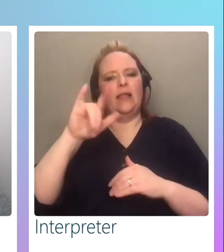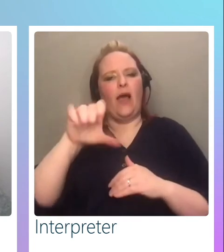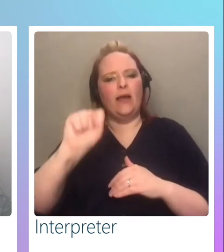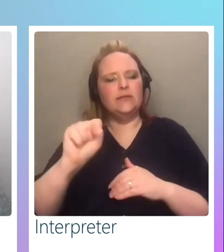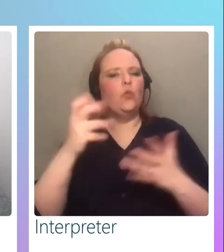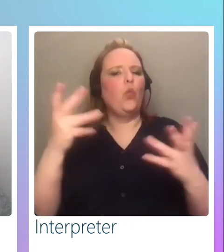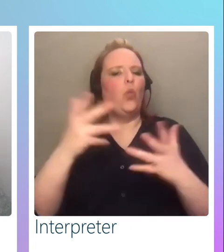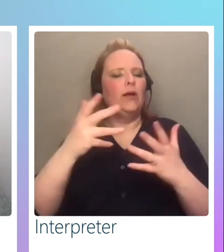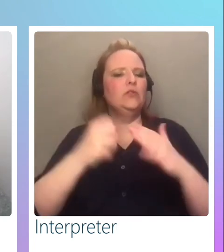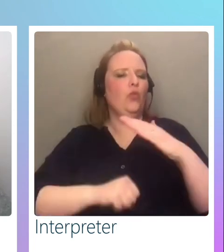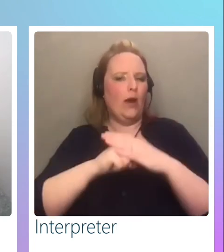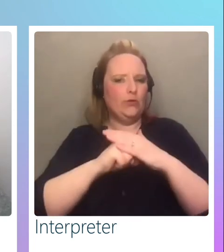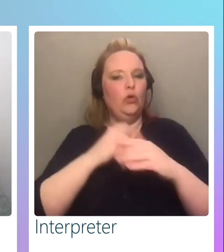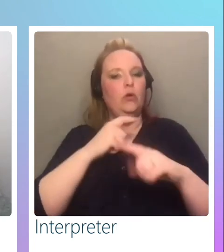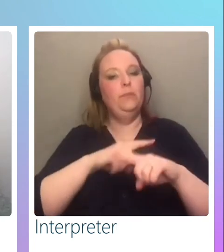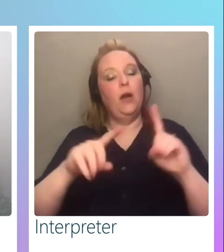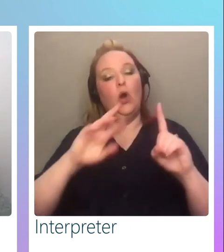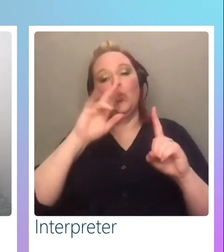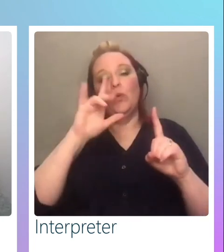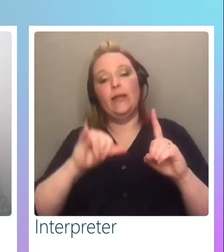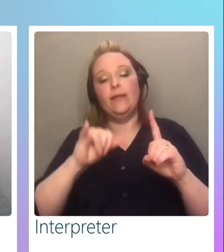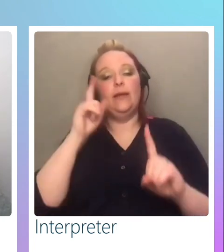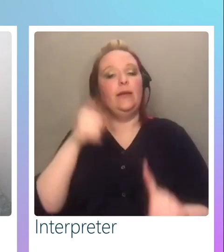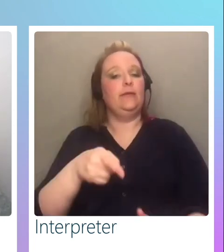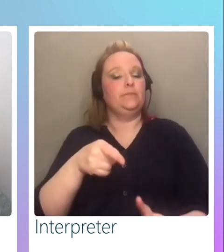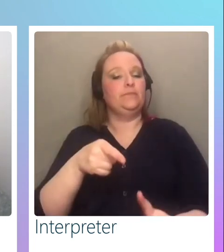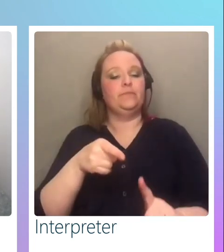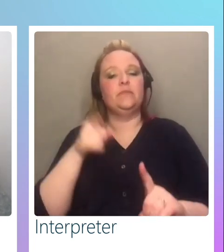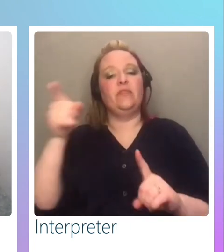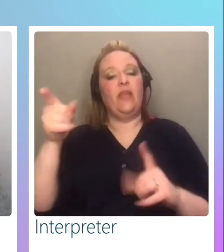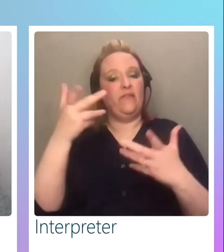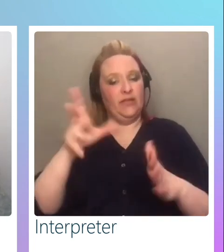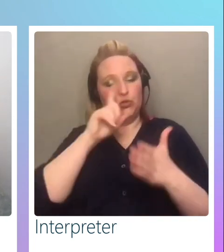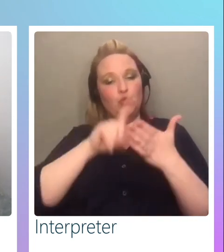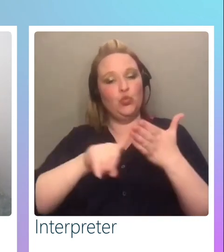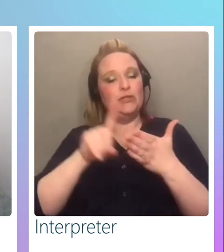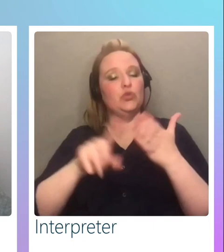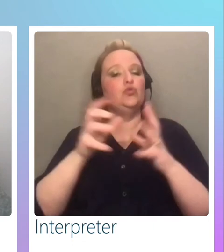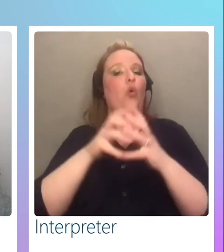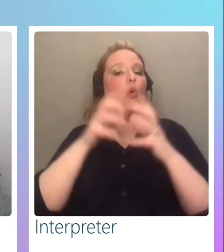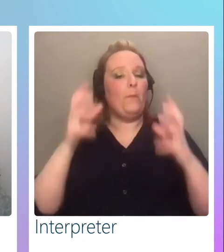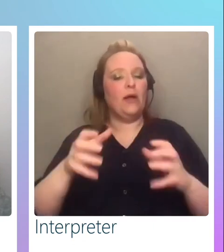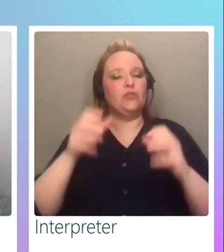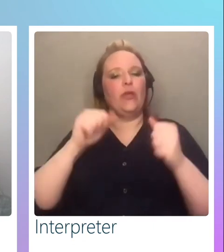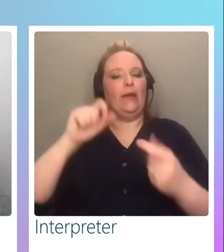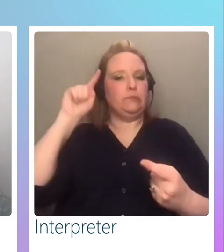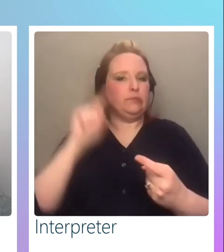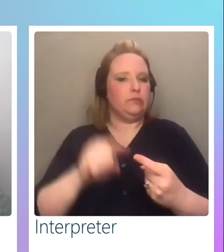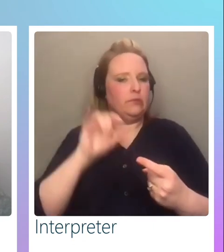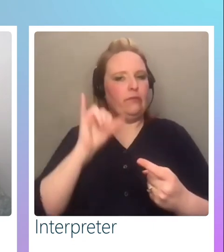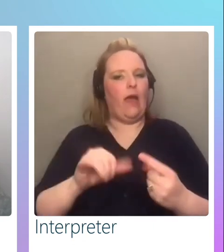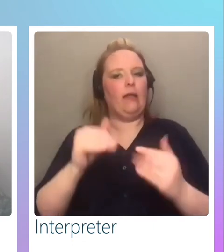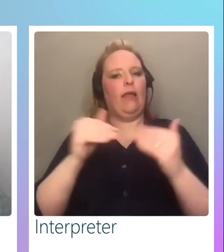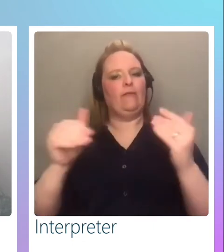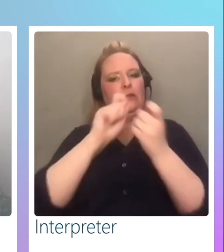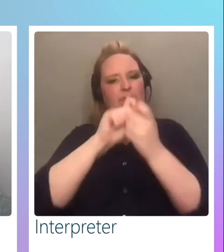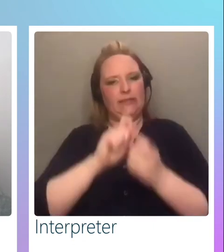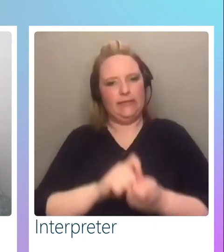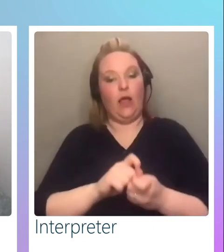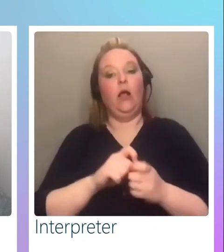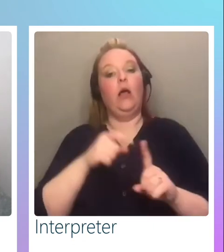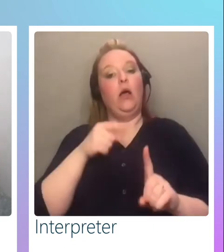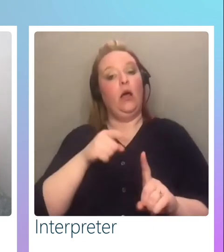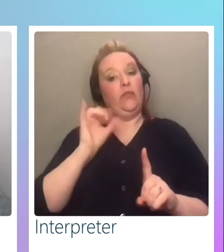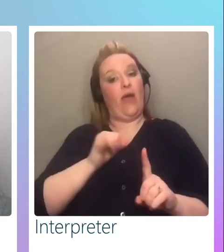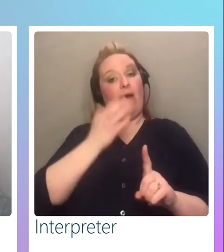are. But essentially it just comes down to, they have researched this so much, they can get it down to that level of detail of like, hey, this color